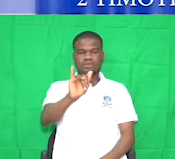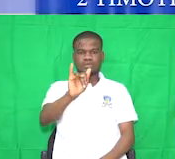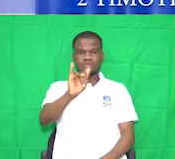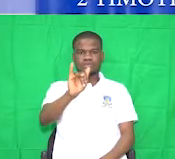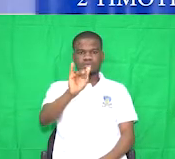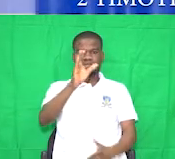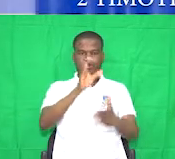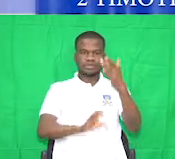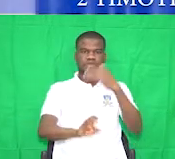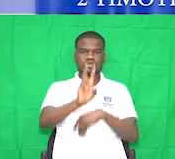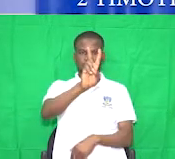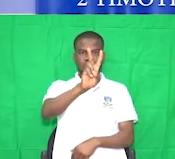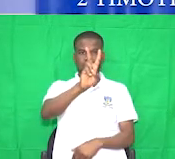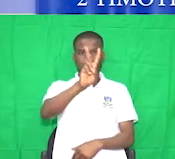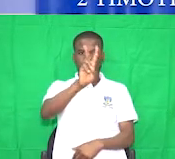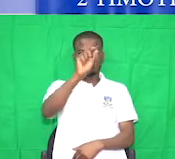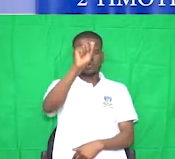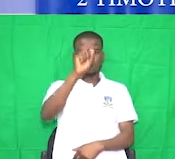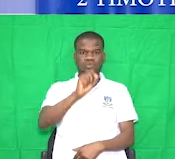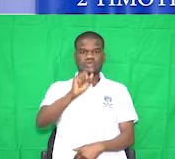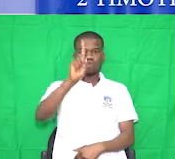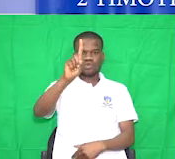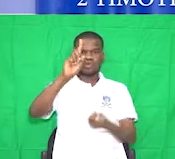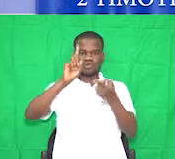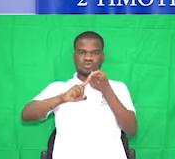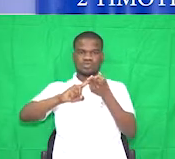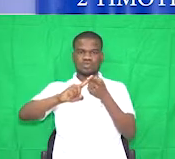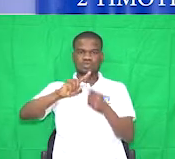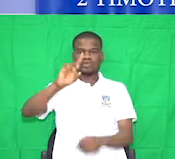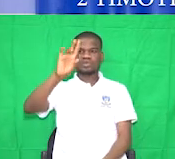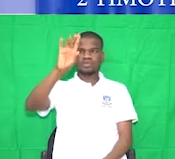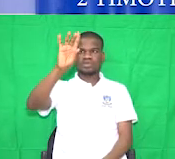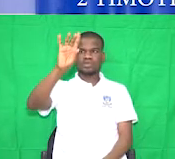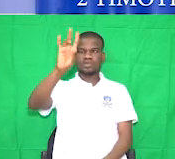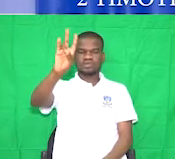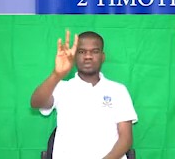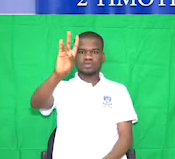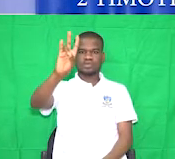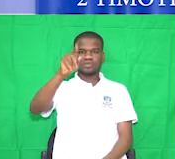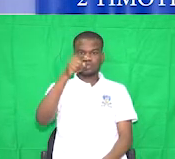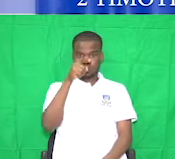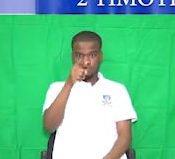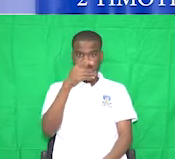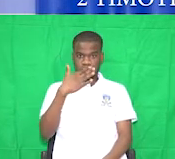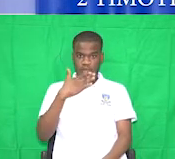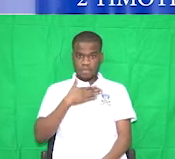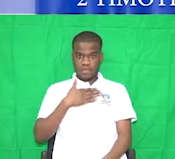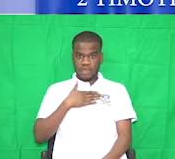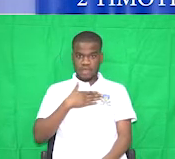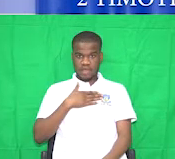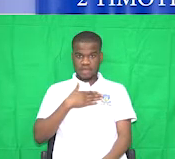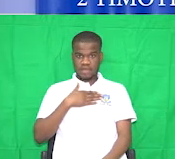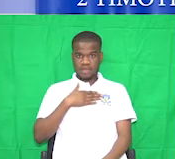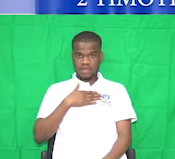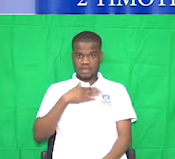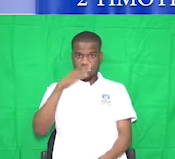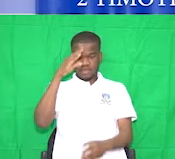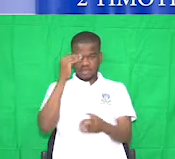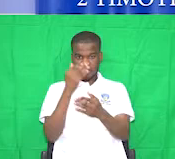chapter 2, 1 to 7. You then, my son, be strong in the